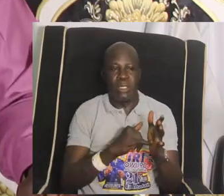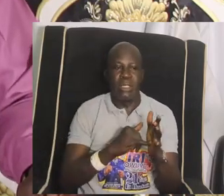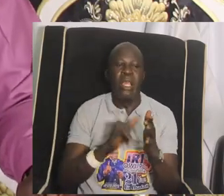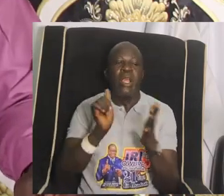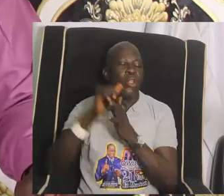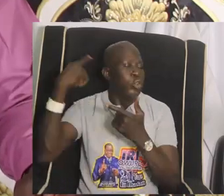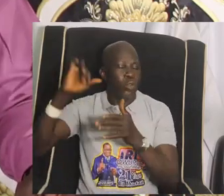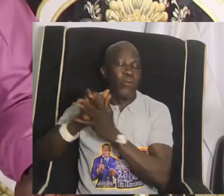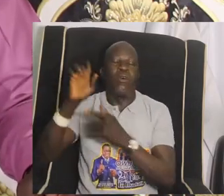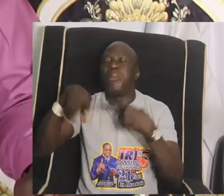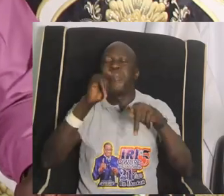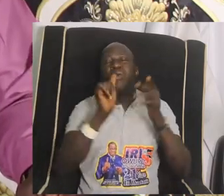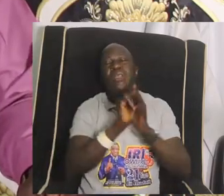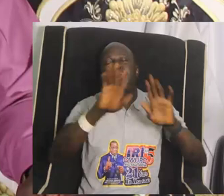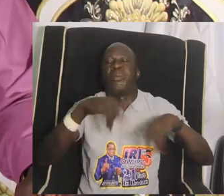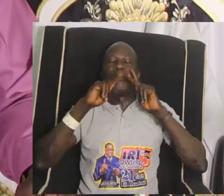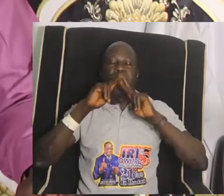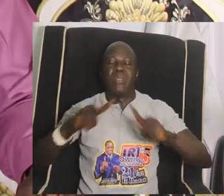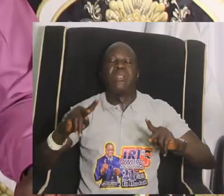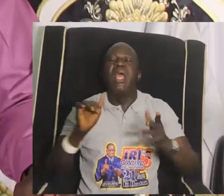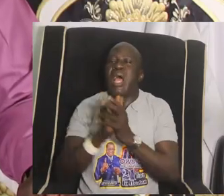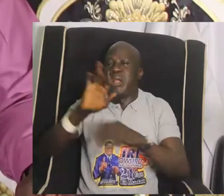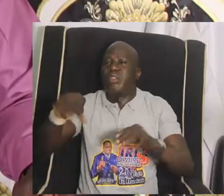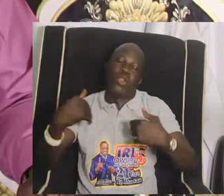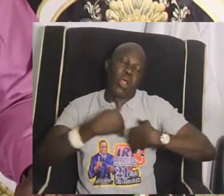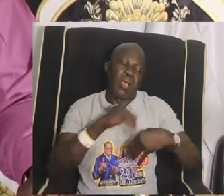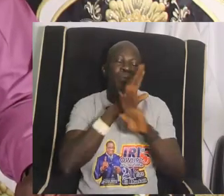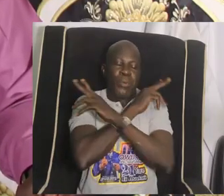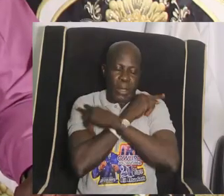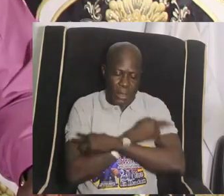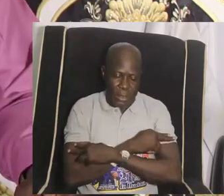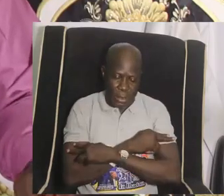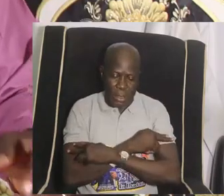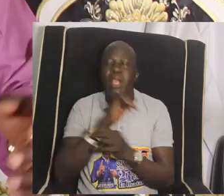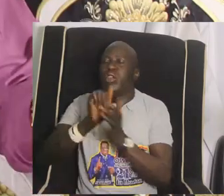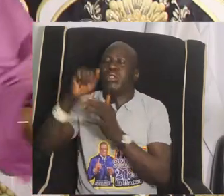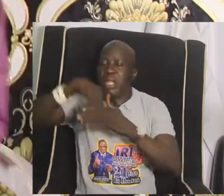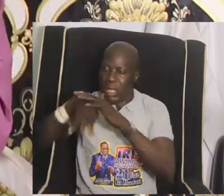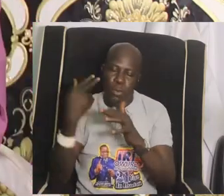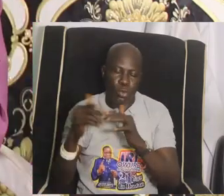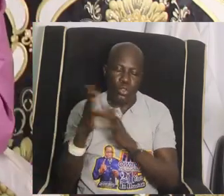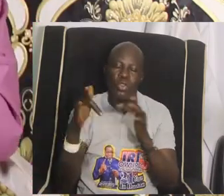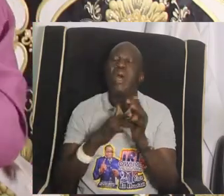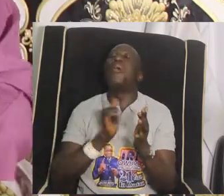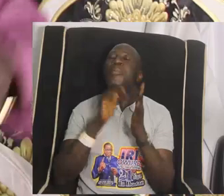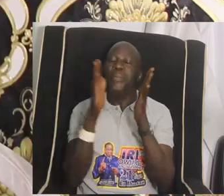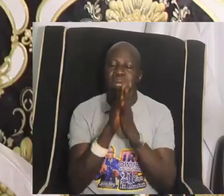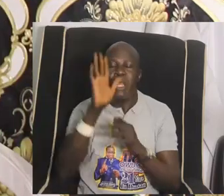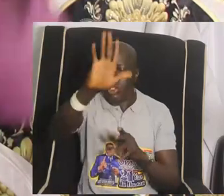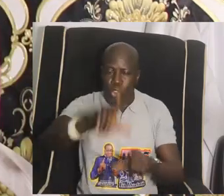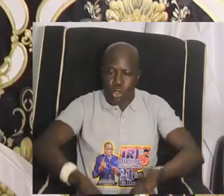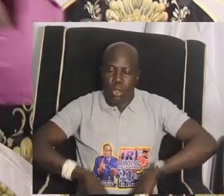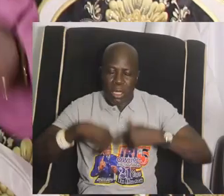it. To give people health. For you to have rest of mind. I pray that